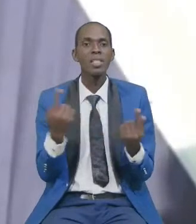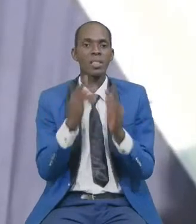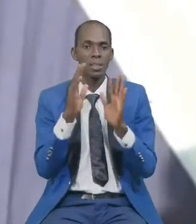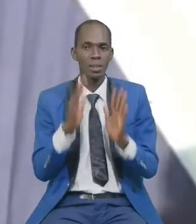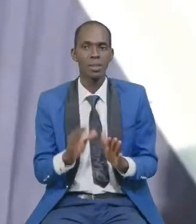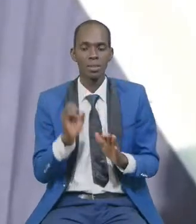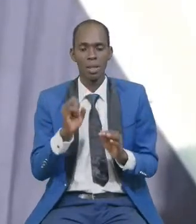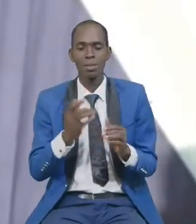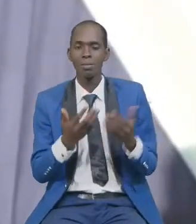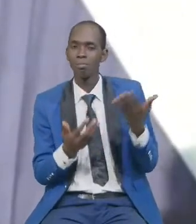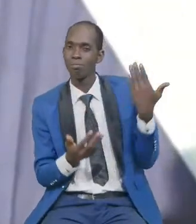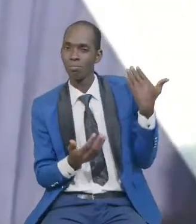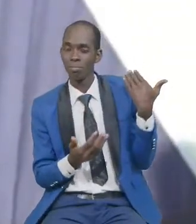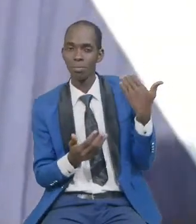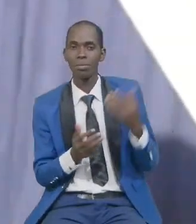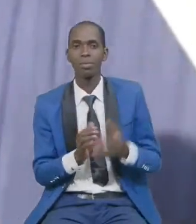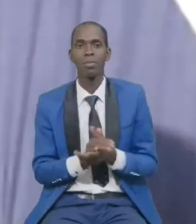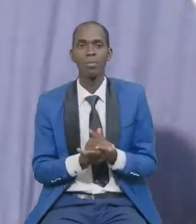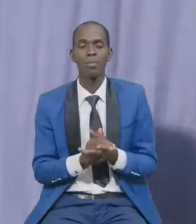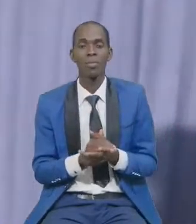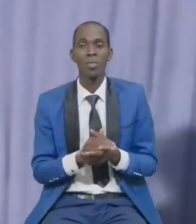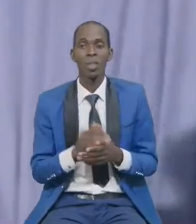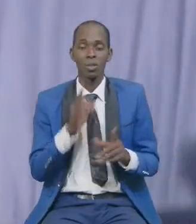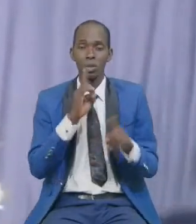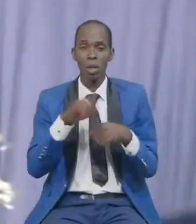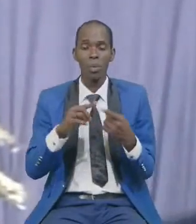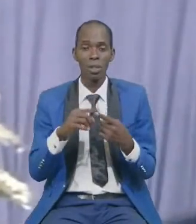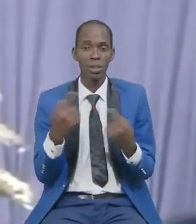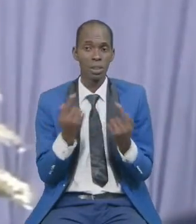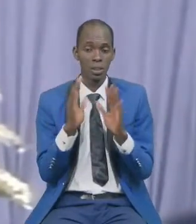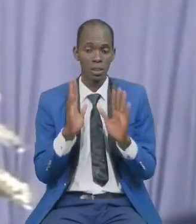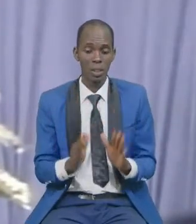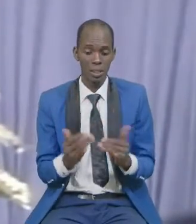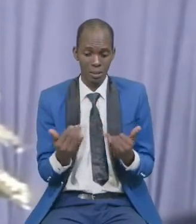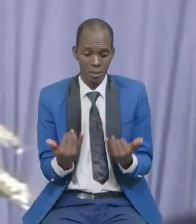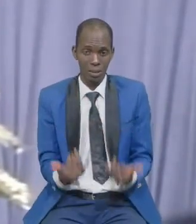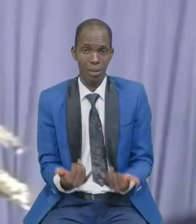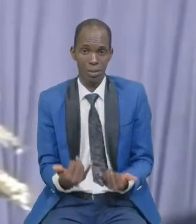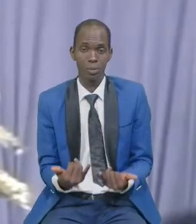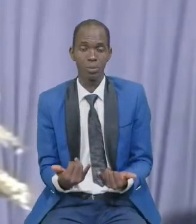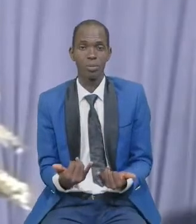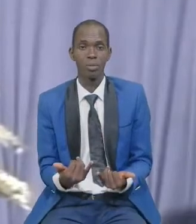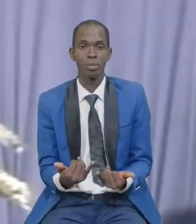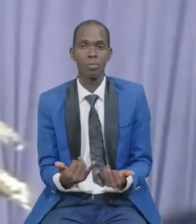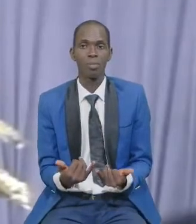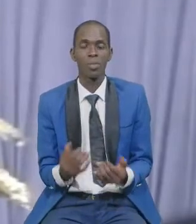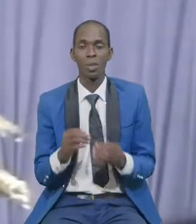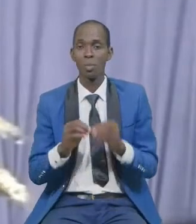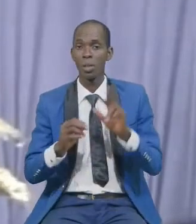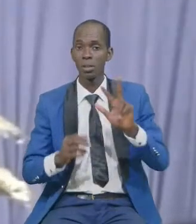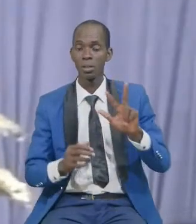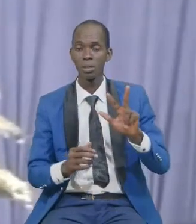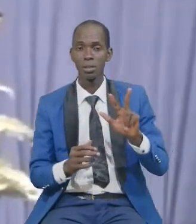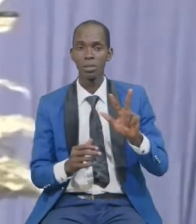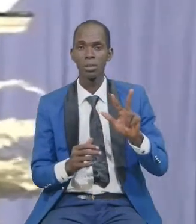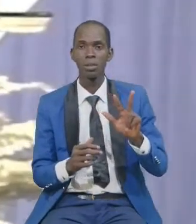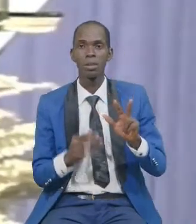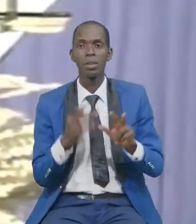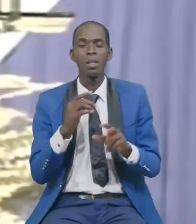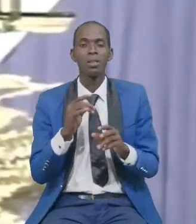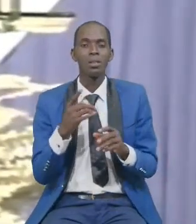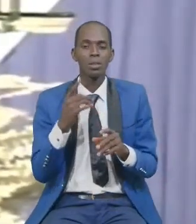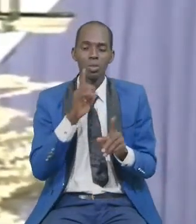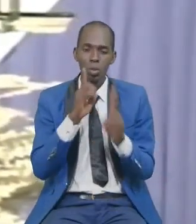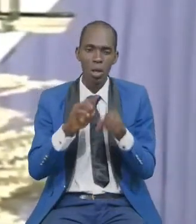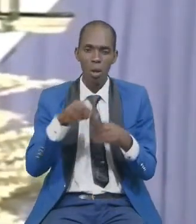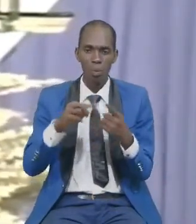then. Number two, the sinners now. Number three, about